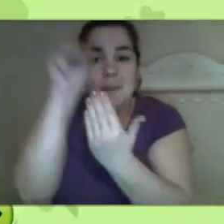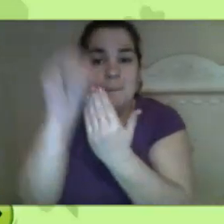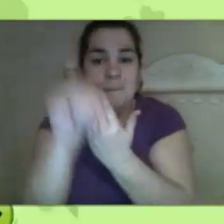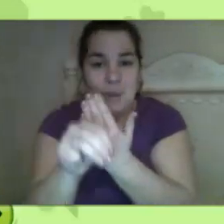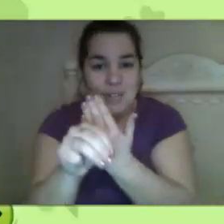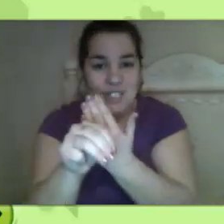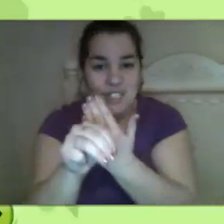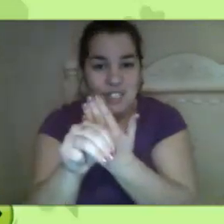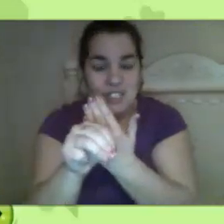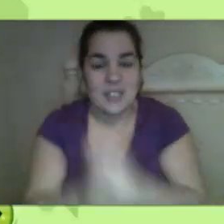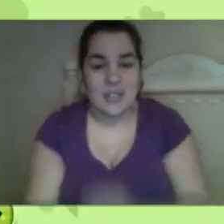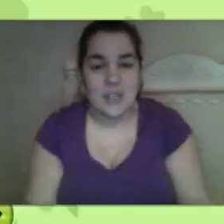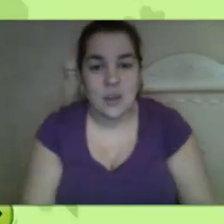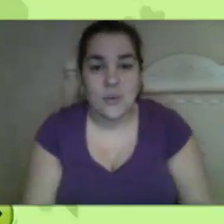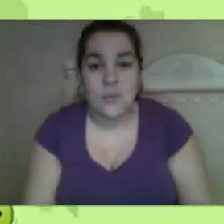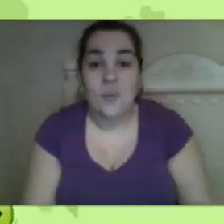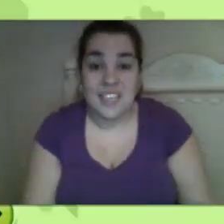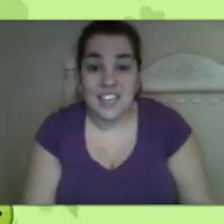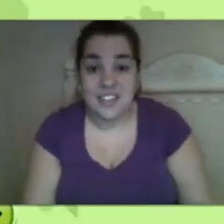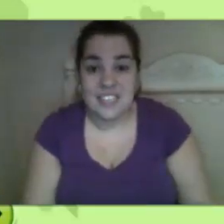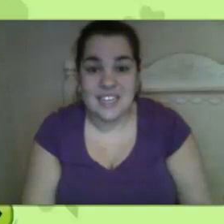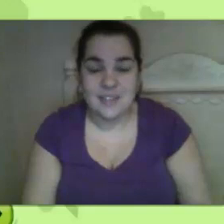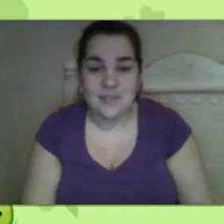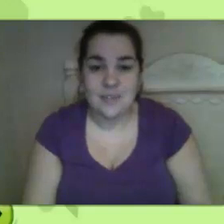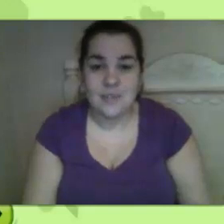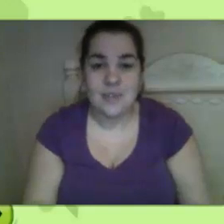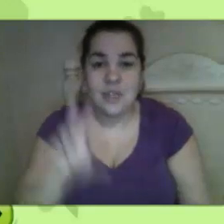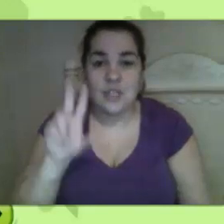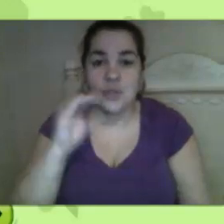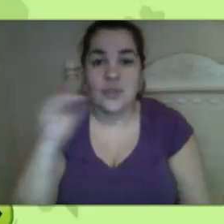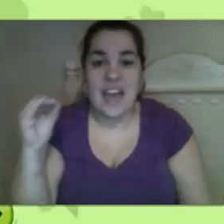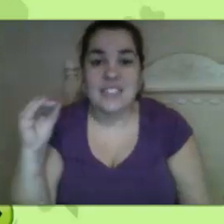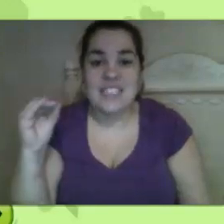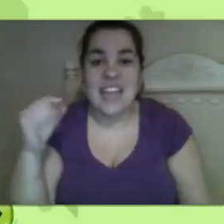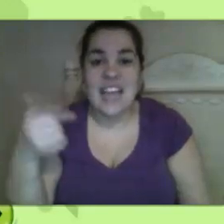is March. What year is it?